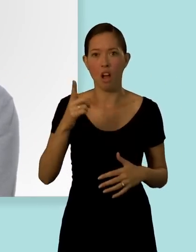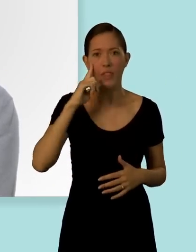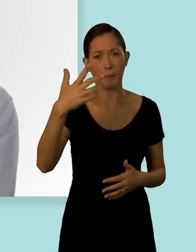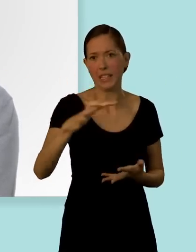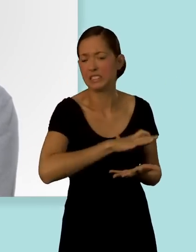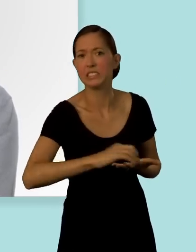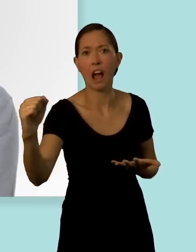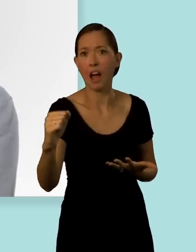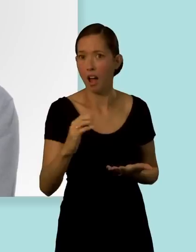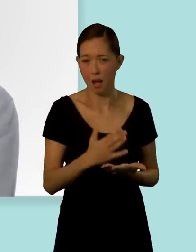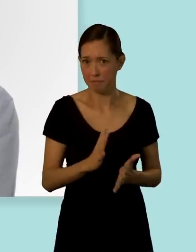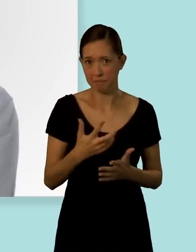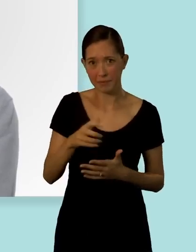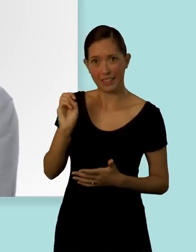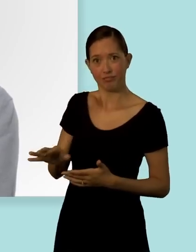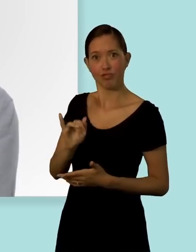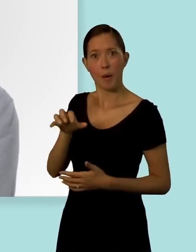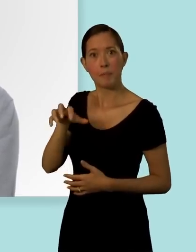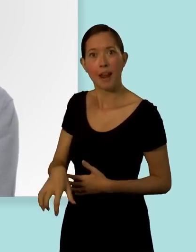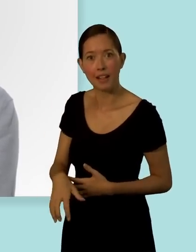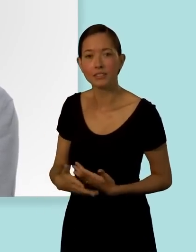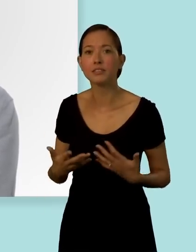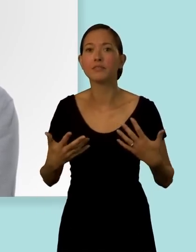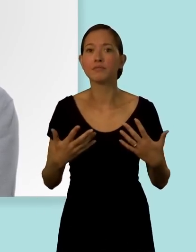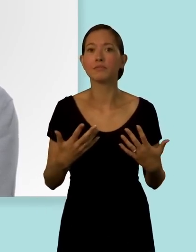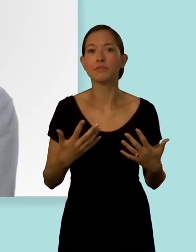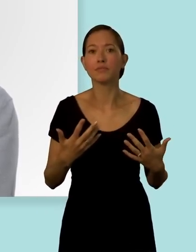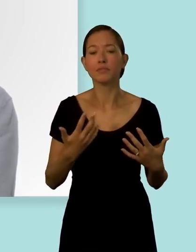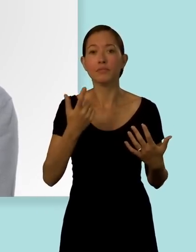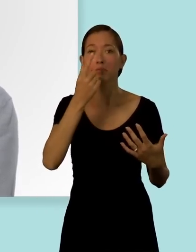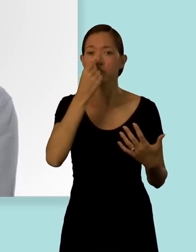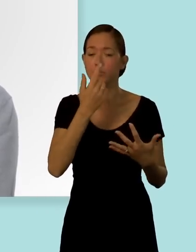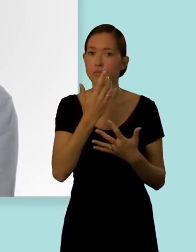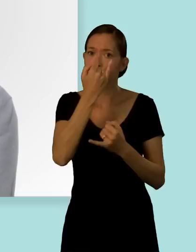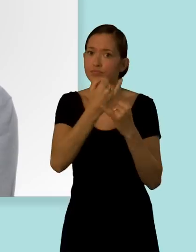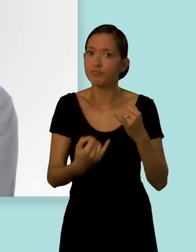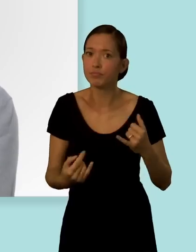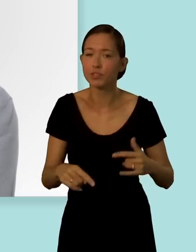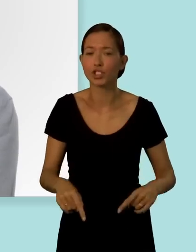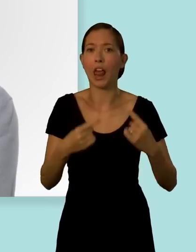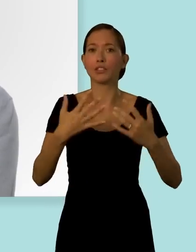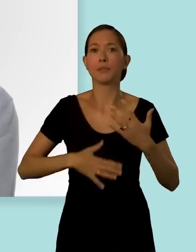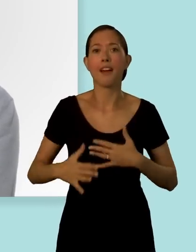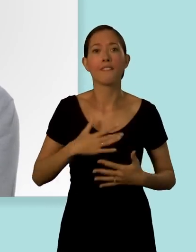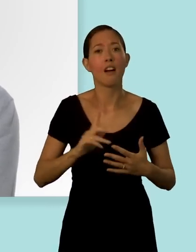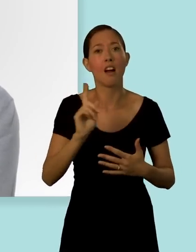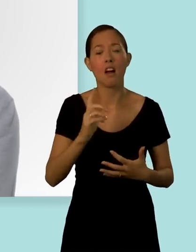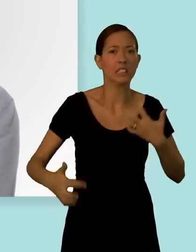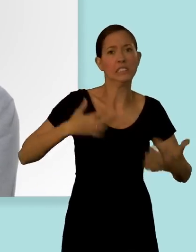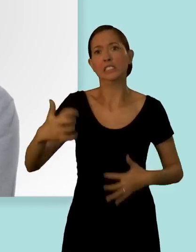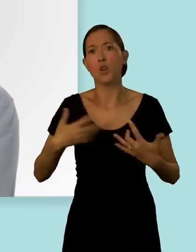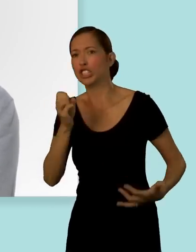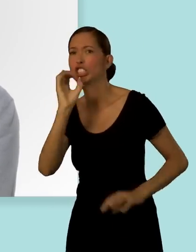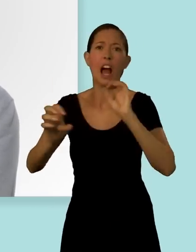and thinking someone has taken something belonging to them when they've actually mislaid it. More challenging behaviours include the